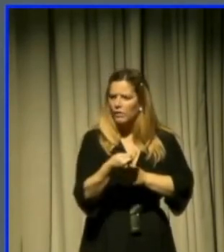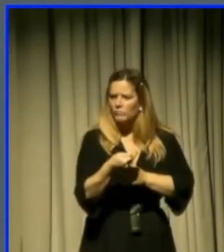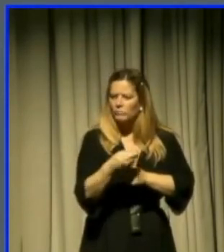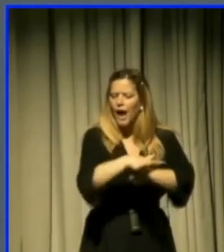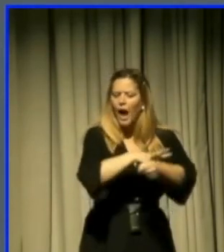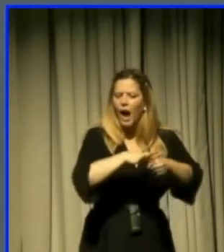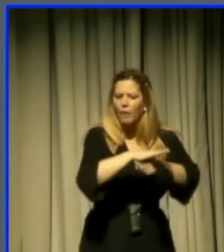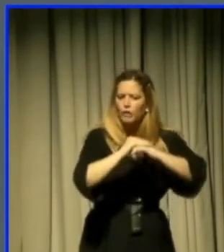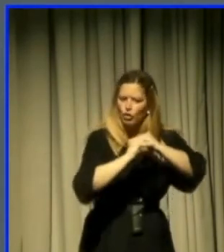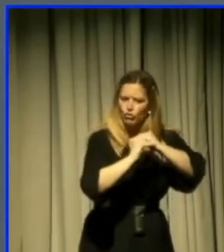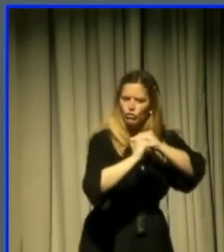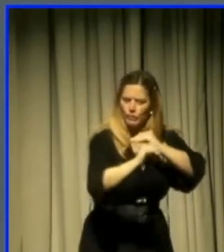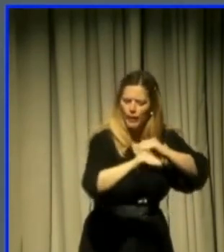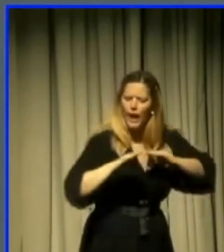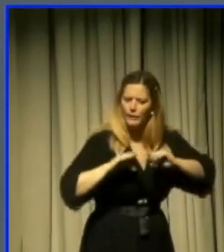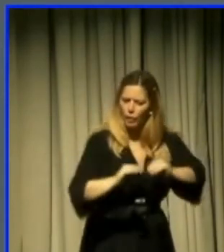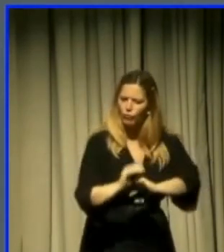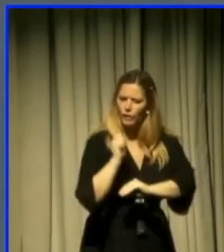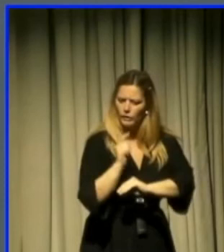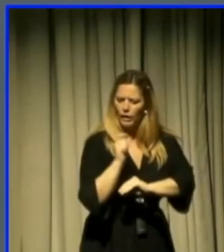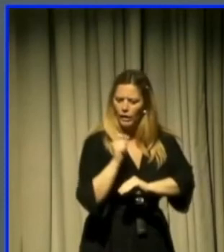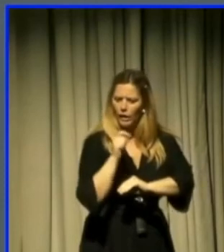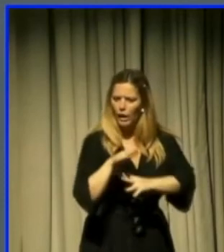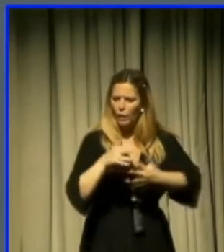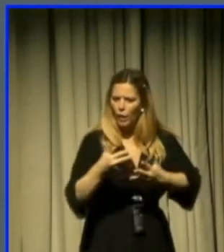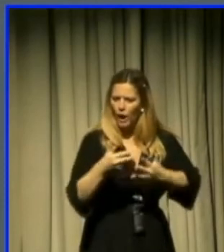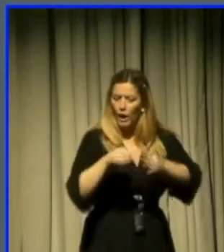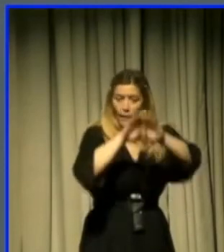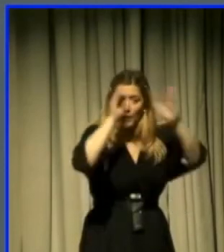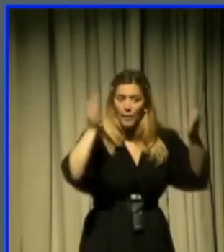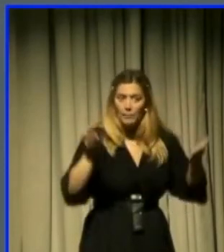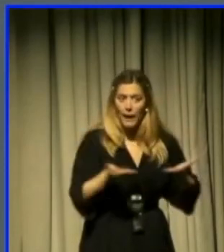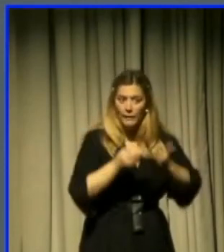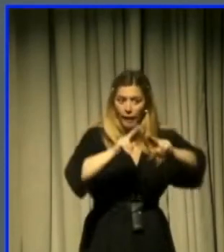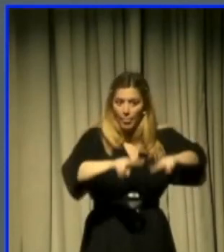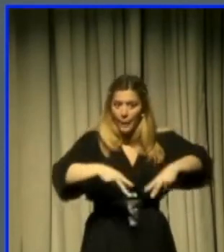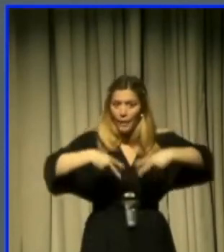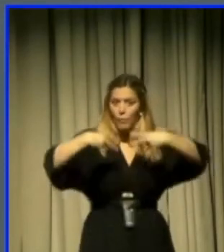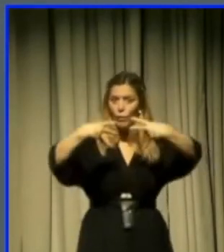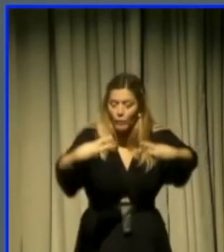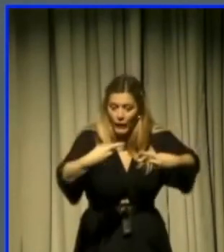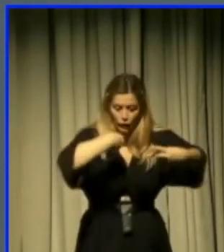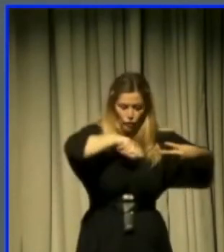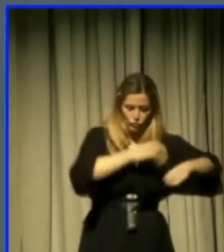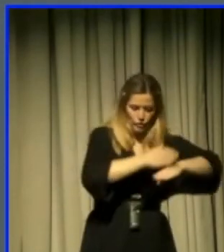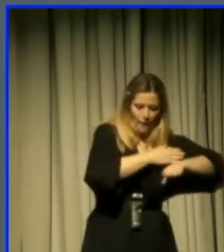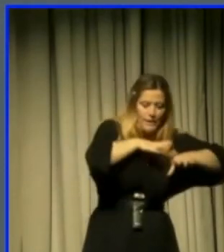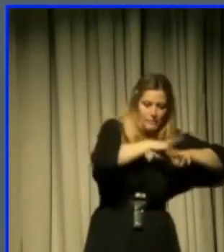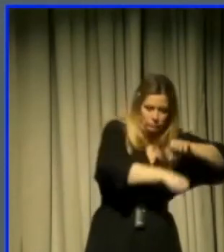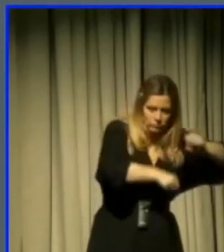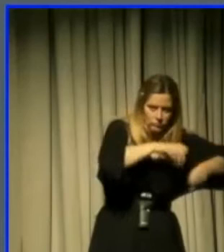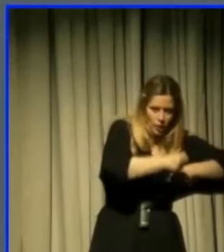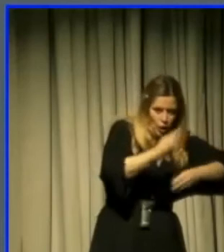are consuming on the other way. And this is actually applies again in a very similar way to the digital